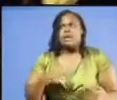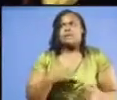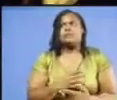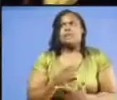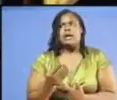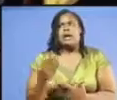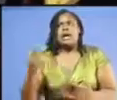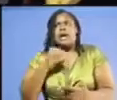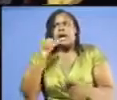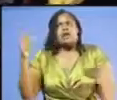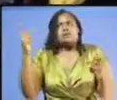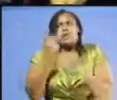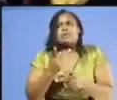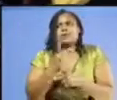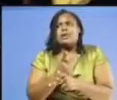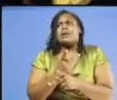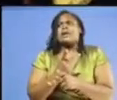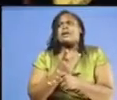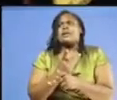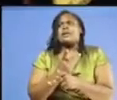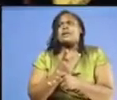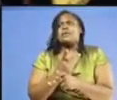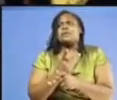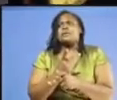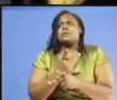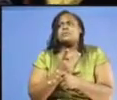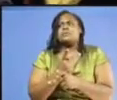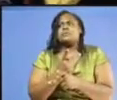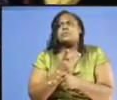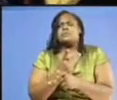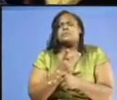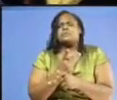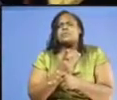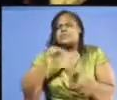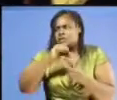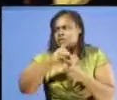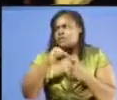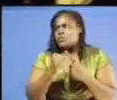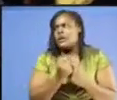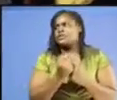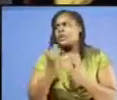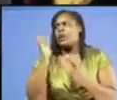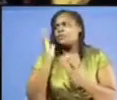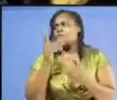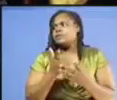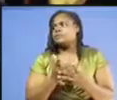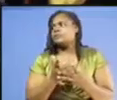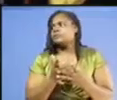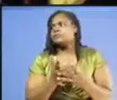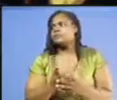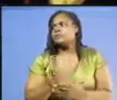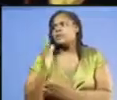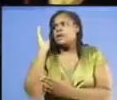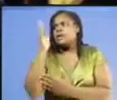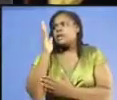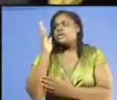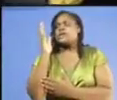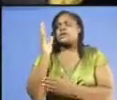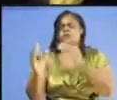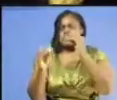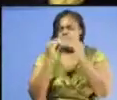don't care how hopeless the issue look. I just come out and tell you, he will make a